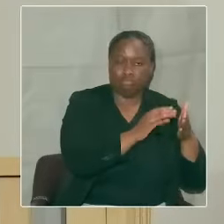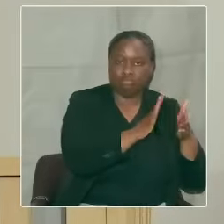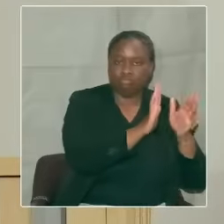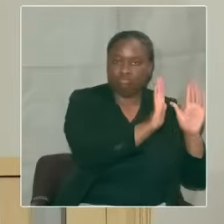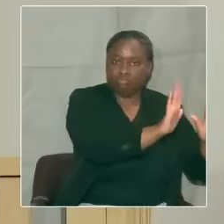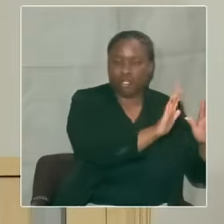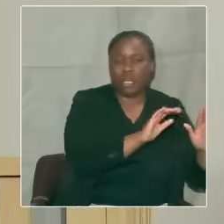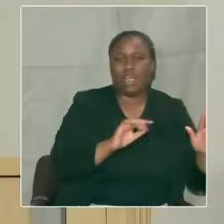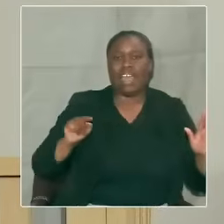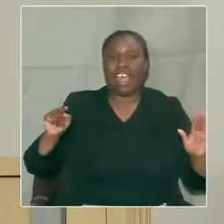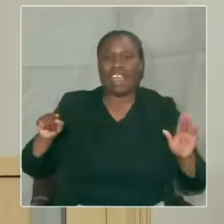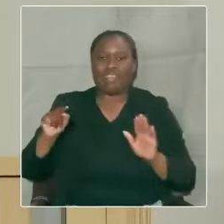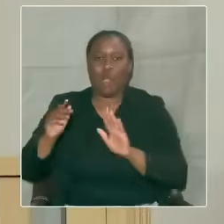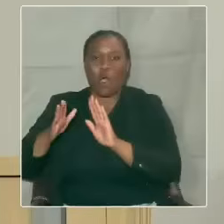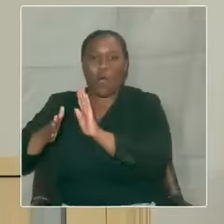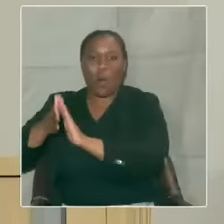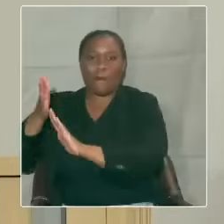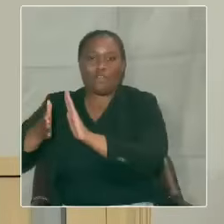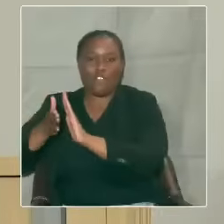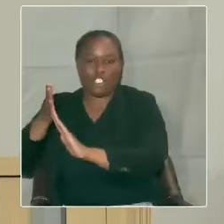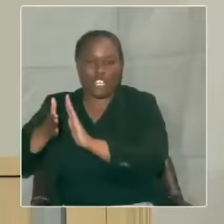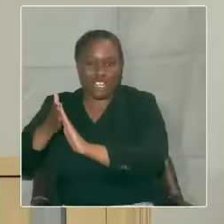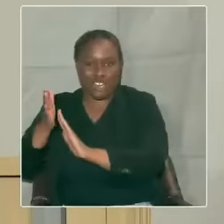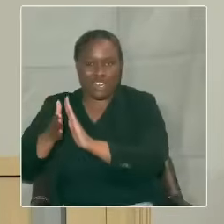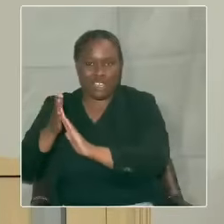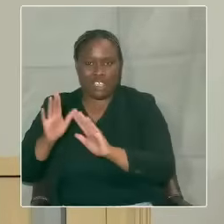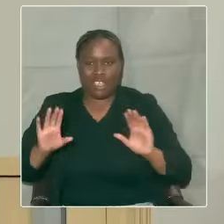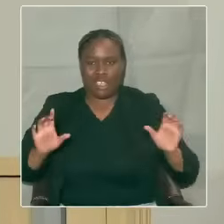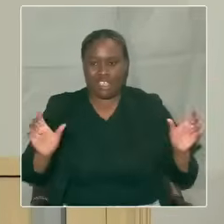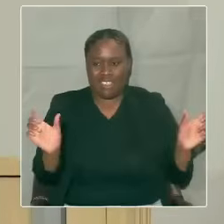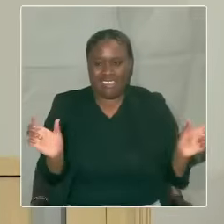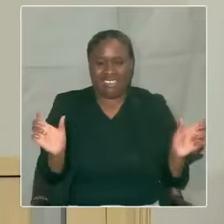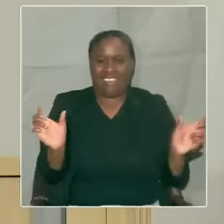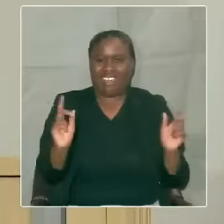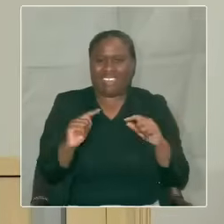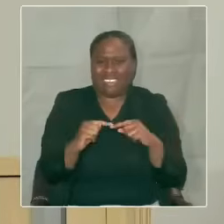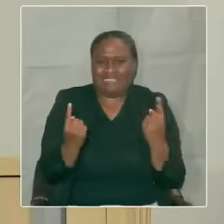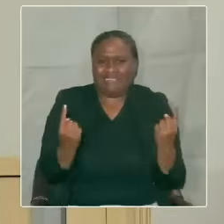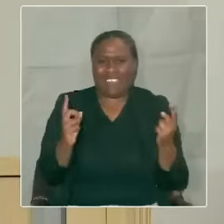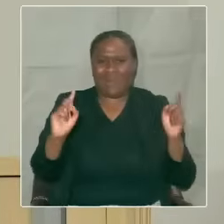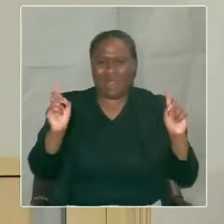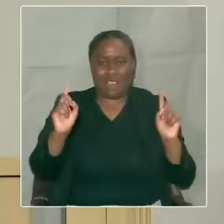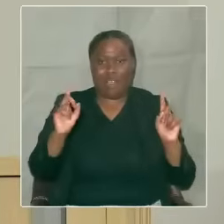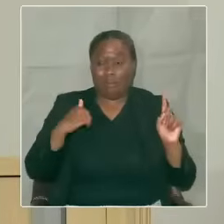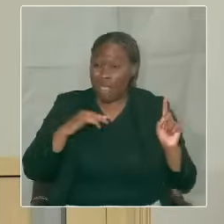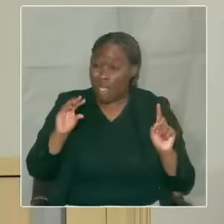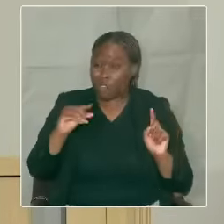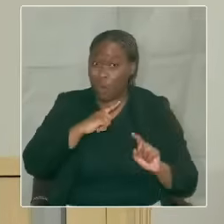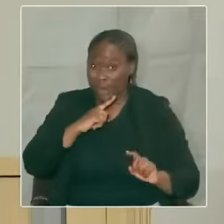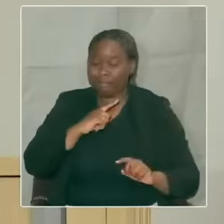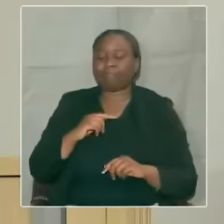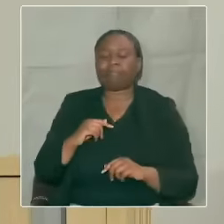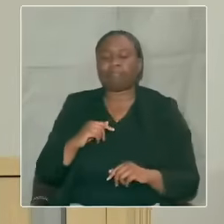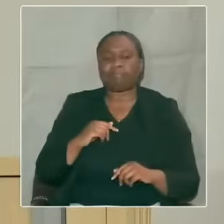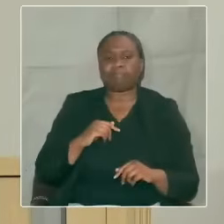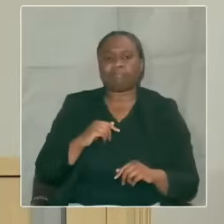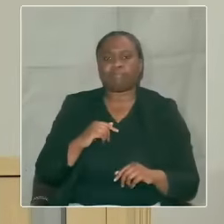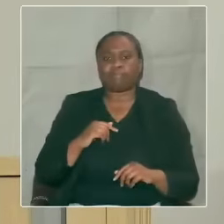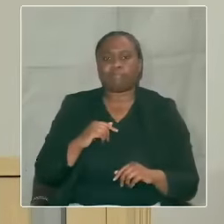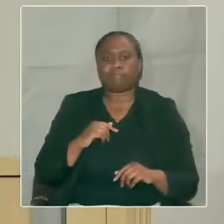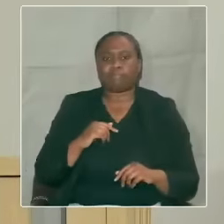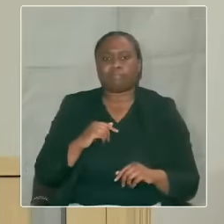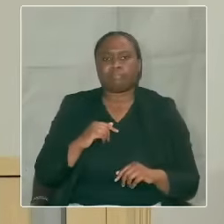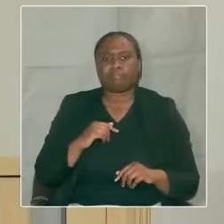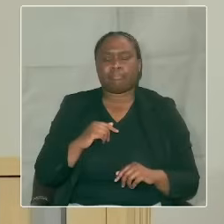and operational or managerial matters? I'll tell you why I'm asking you. I'm asking you because